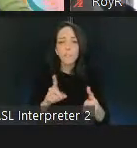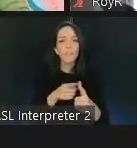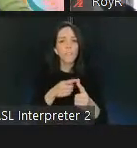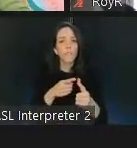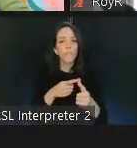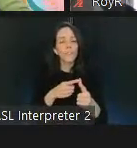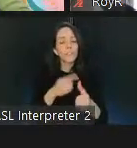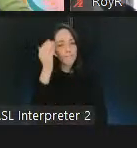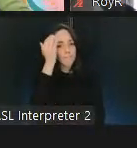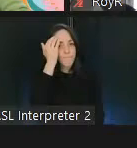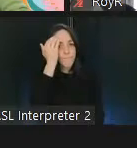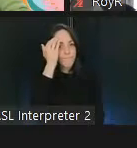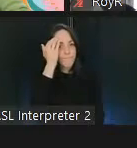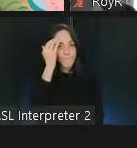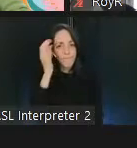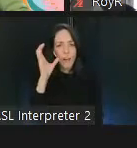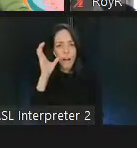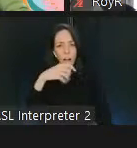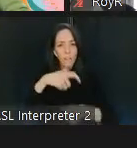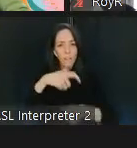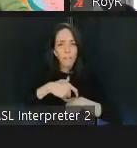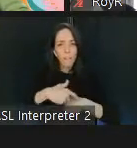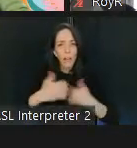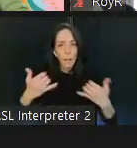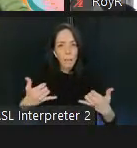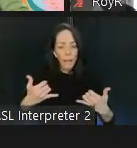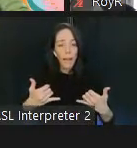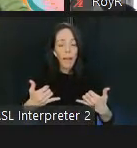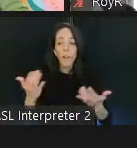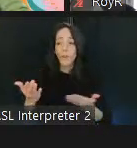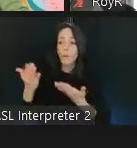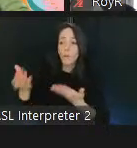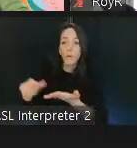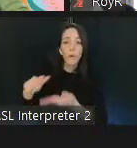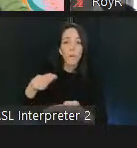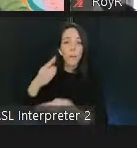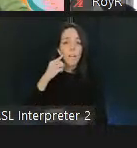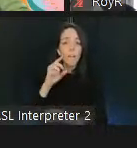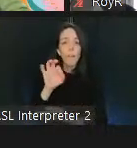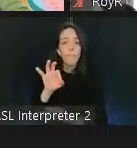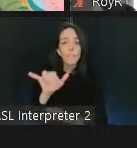strained times we're all in. The proposed budget for fiscal year